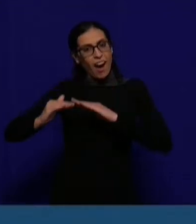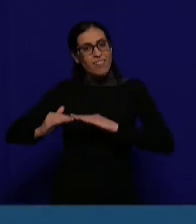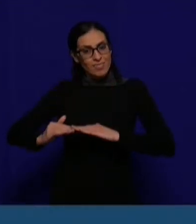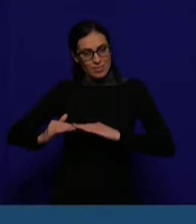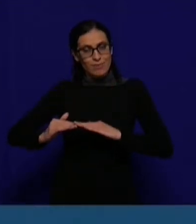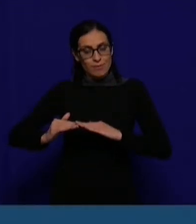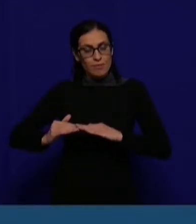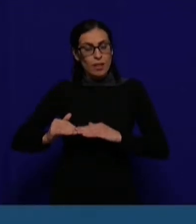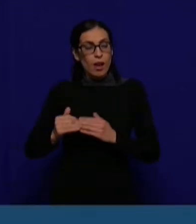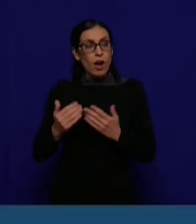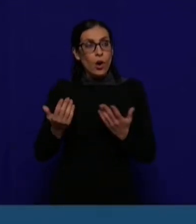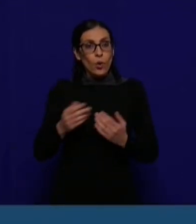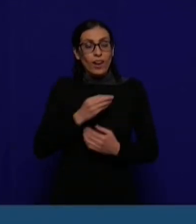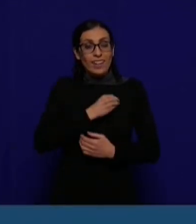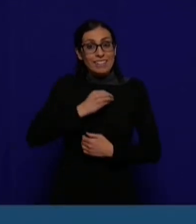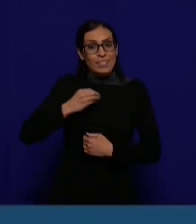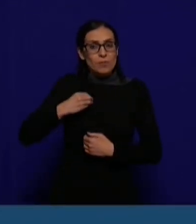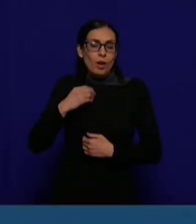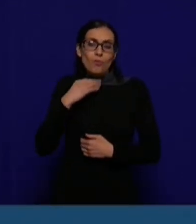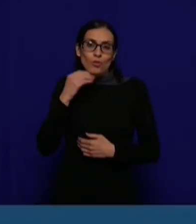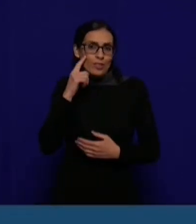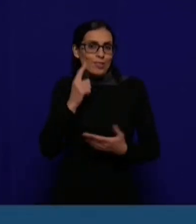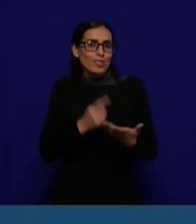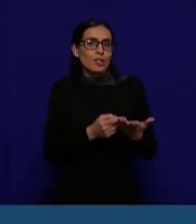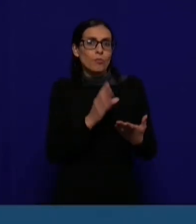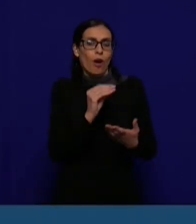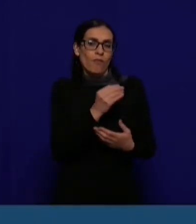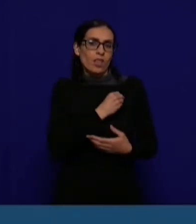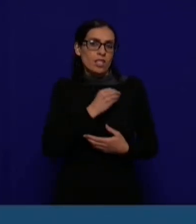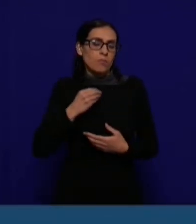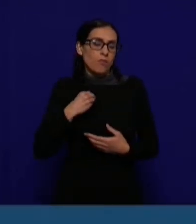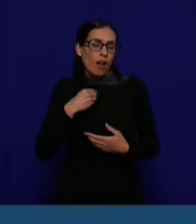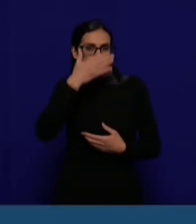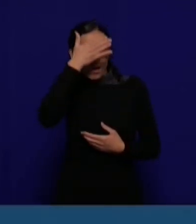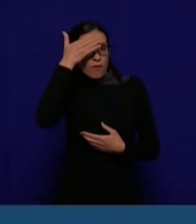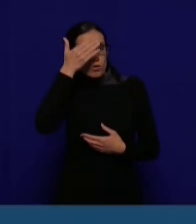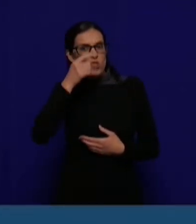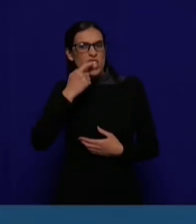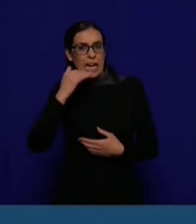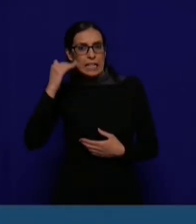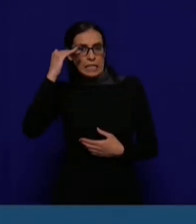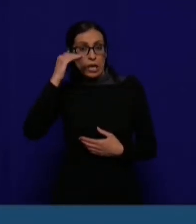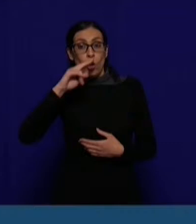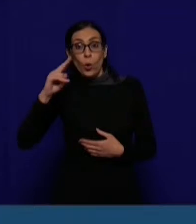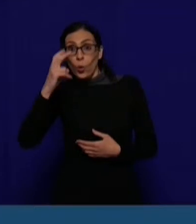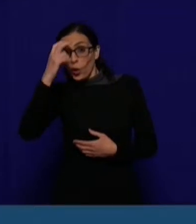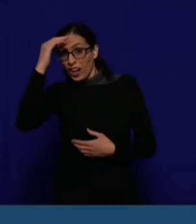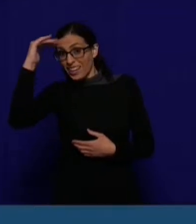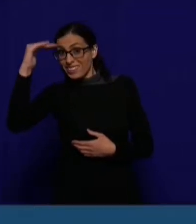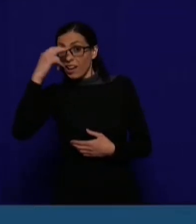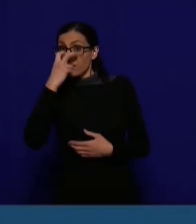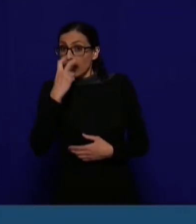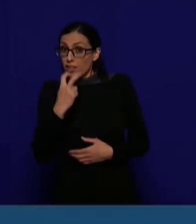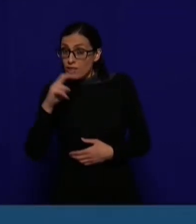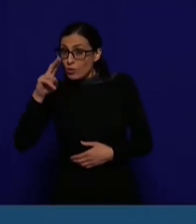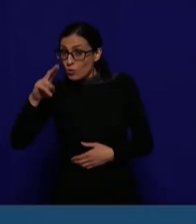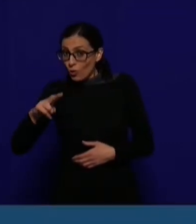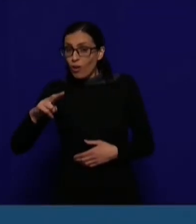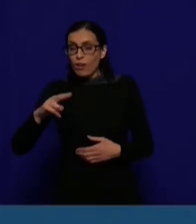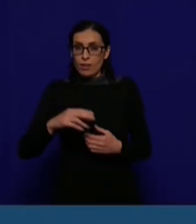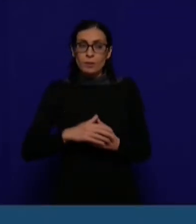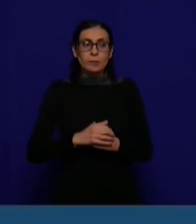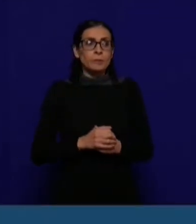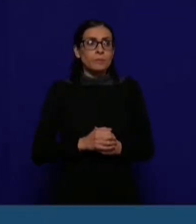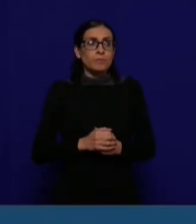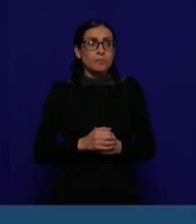biss fl-isptarijiet imma anke fid-djar tal-anzjani bħajn dal-aħħar ġimgħa kellna biss 2 każijiet, każ minnhom kien bla sintomi ta'